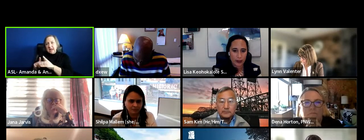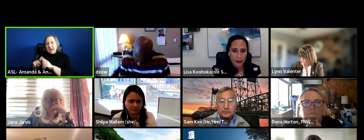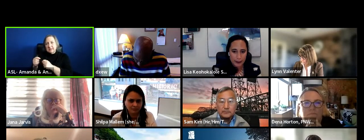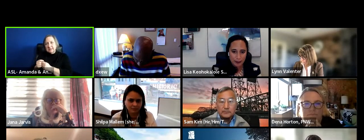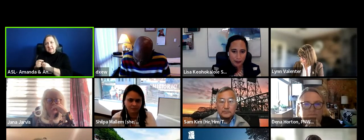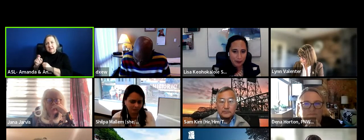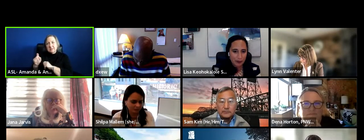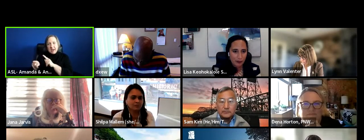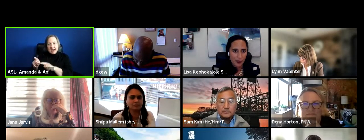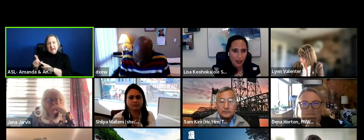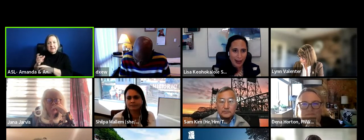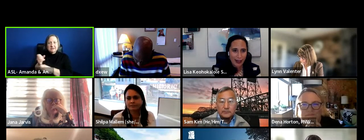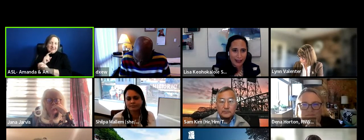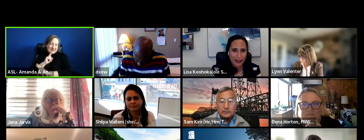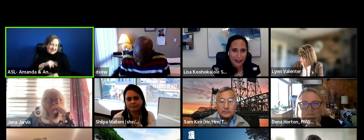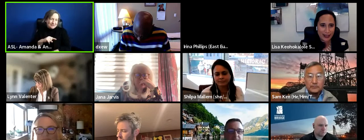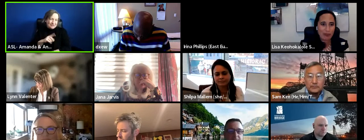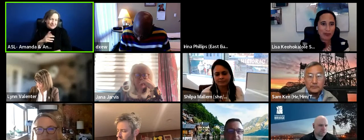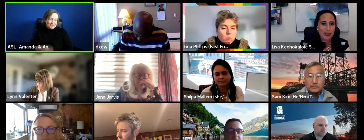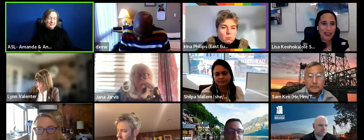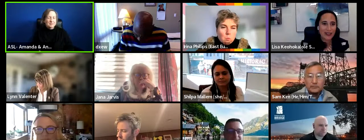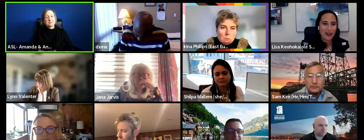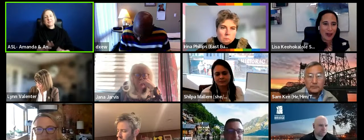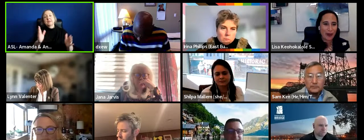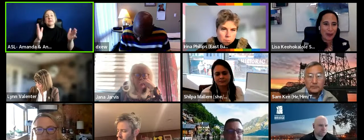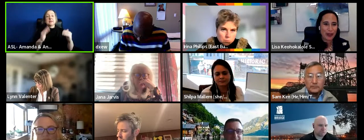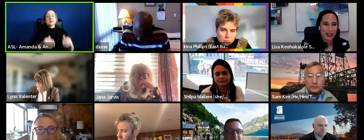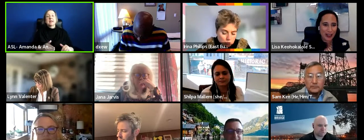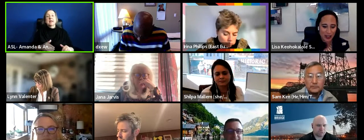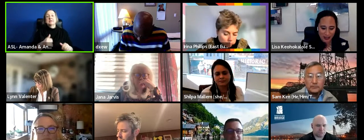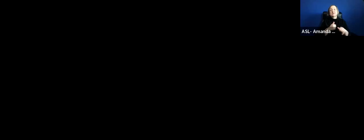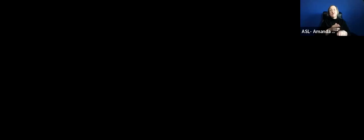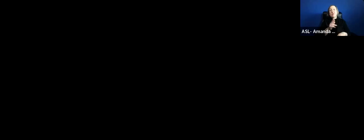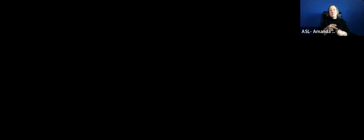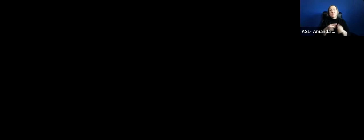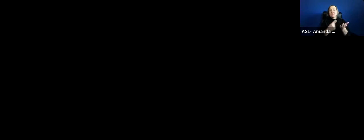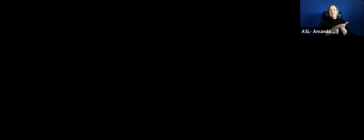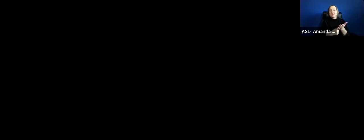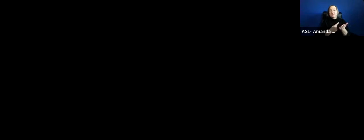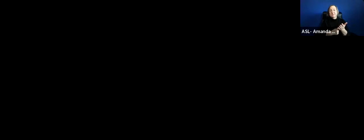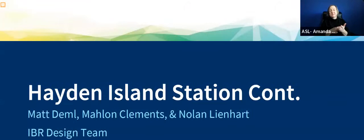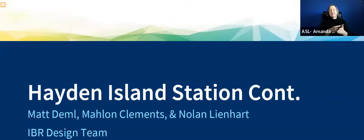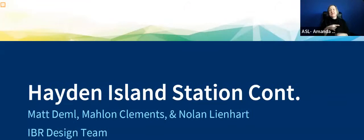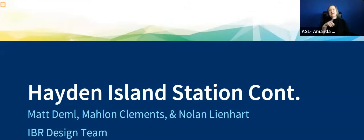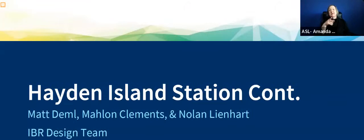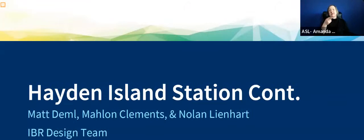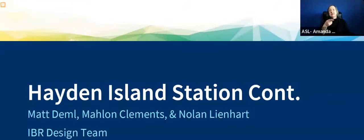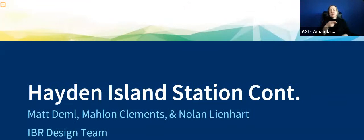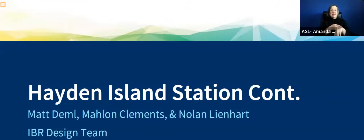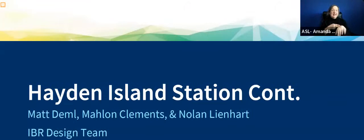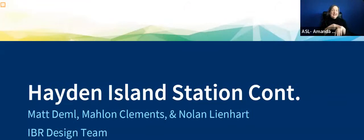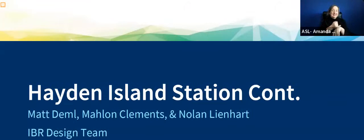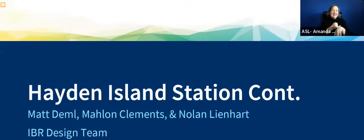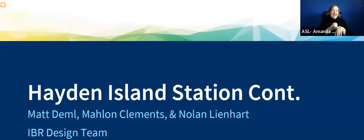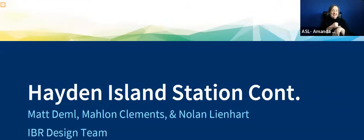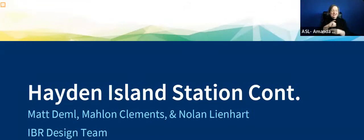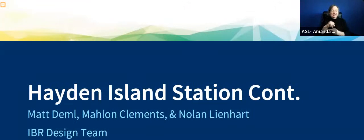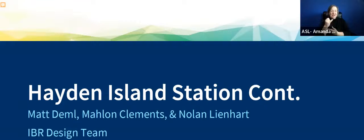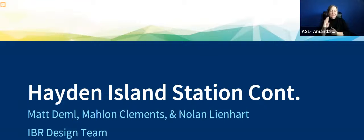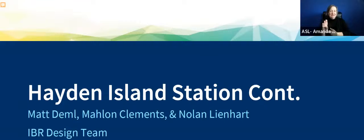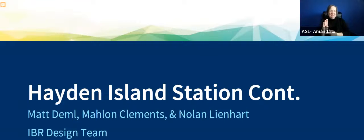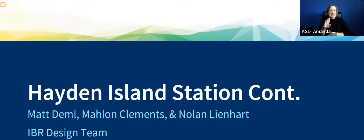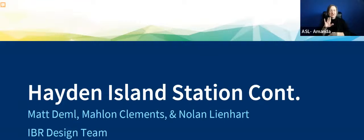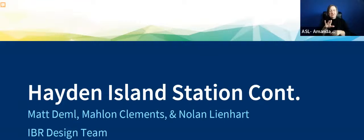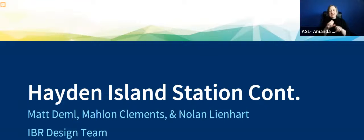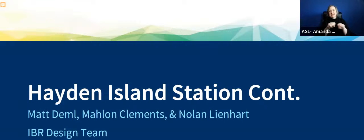for you. Next up is a follow-up discussion on the Hayden Island Station. This was